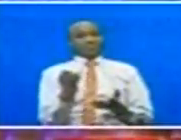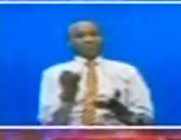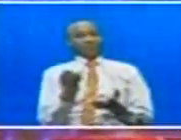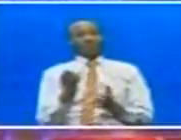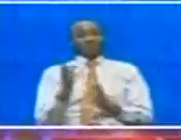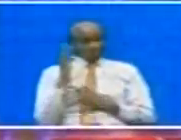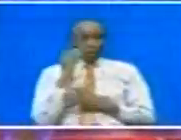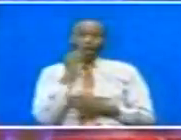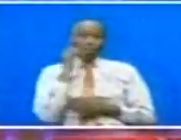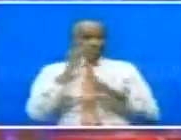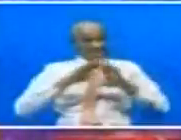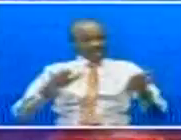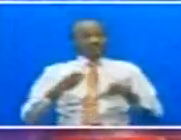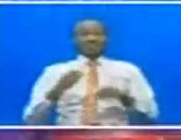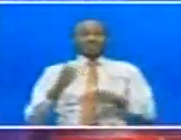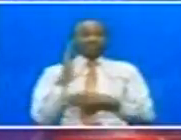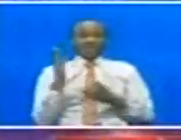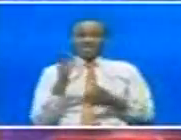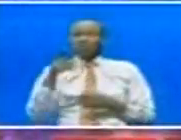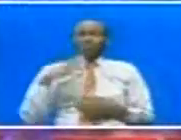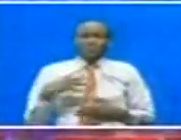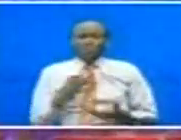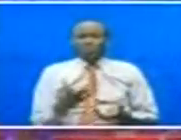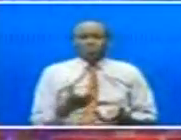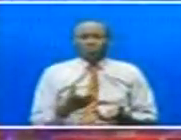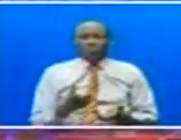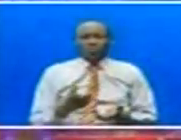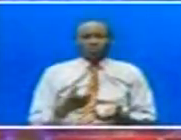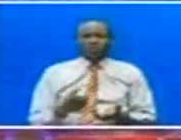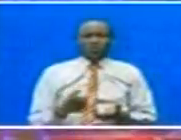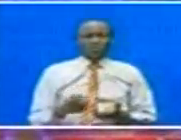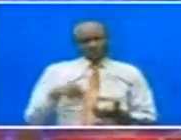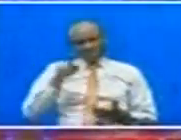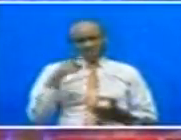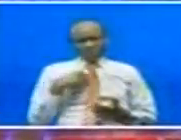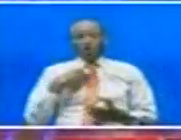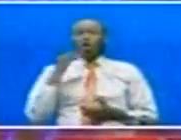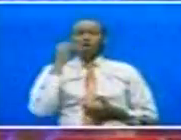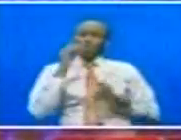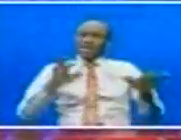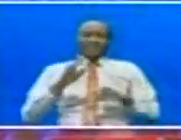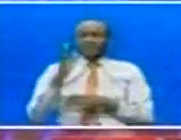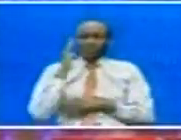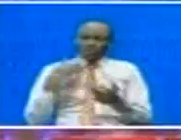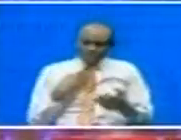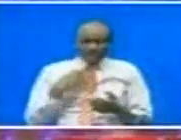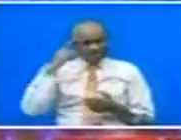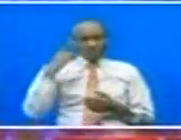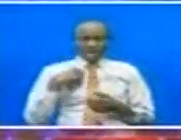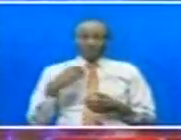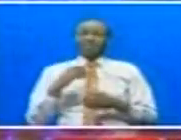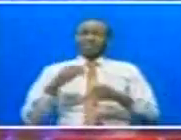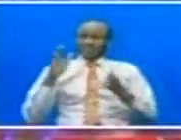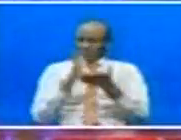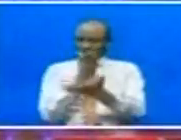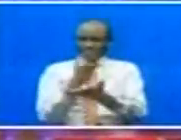security, homeland security. And by the way, why are you people so keen on this thing of homeland security? We do have a department of homeland security,